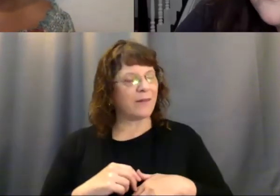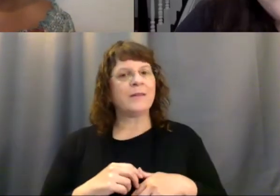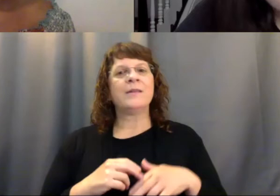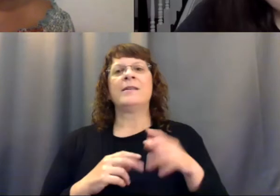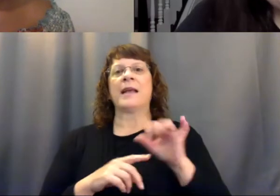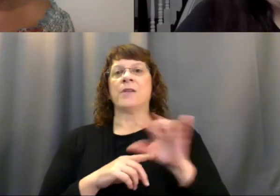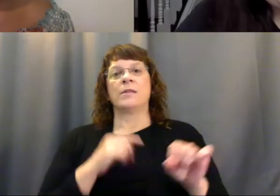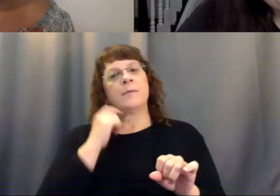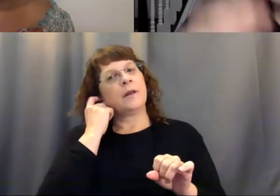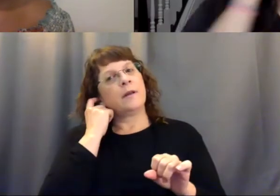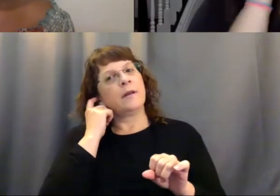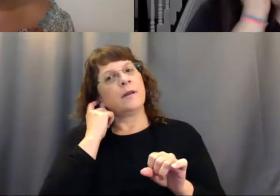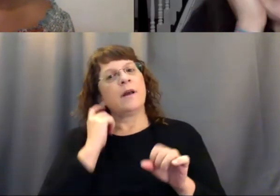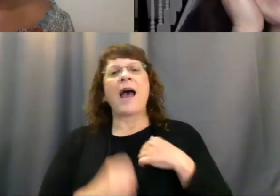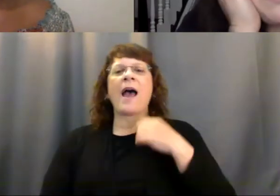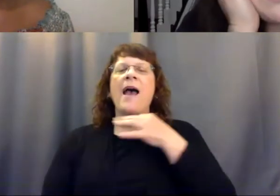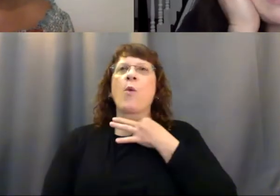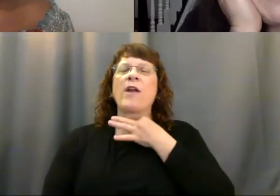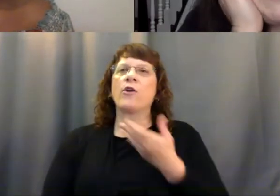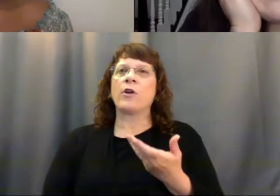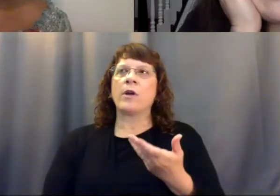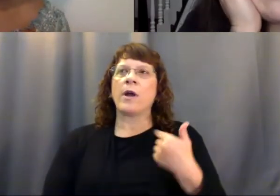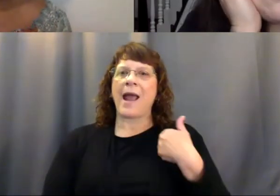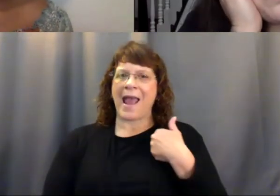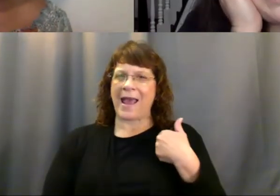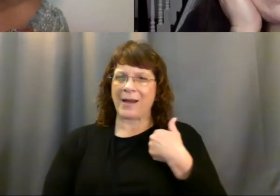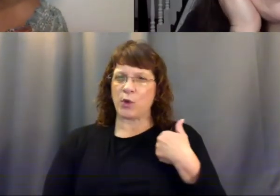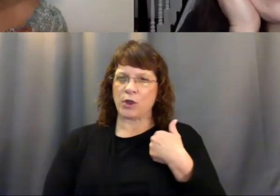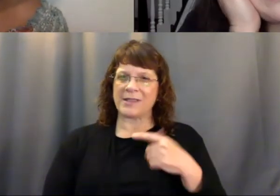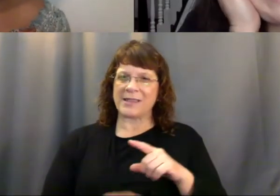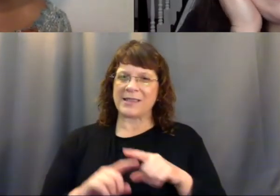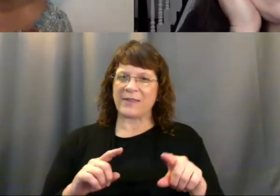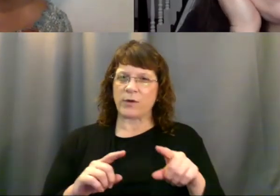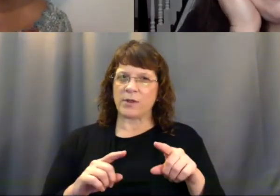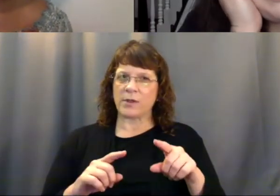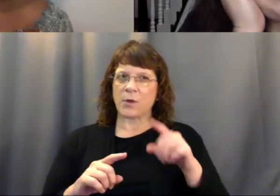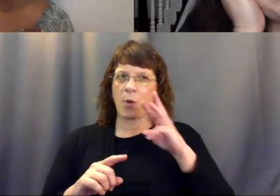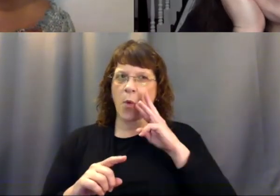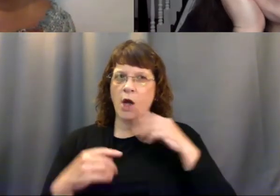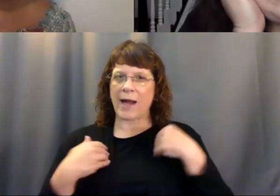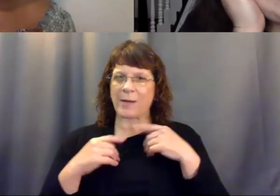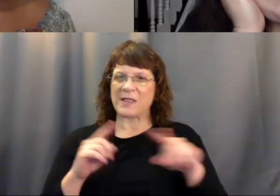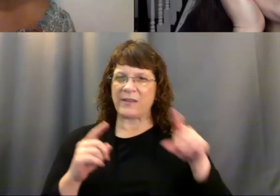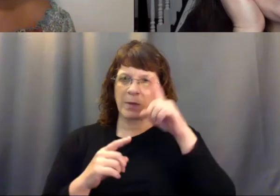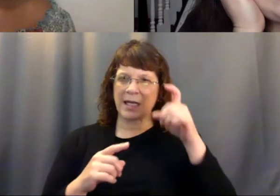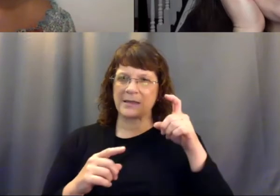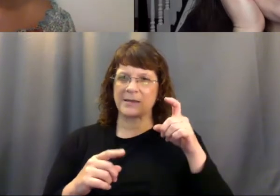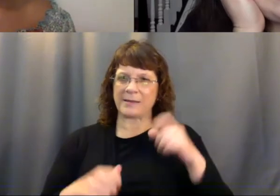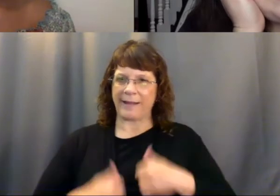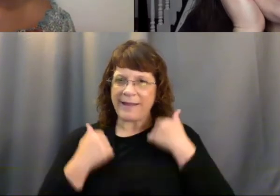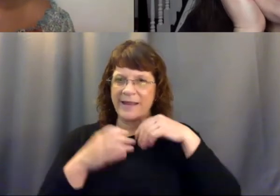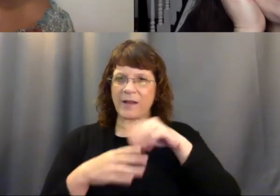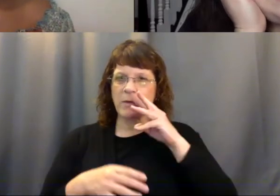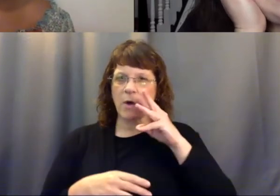So, although I wonder, are water animals different because there's water that they're in when you're looking at?